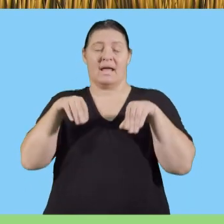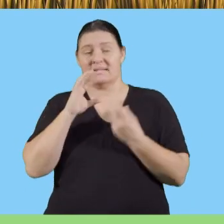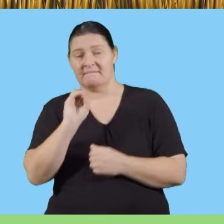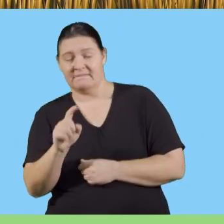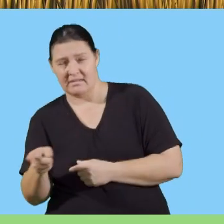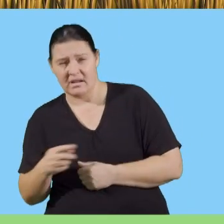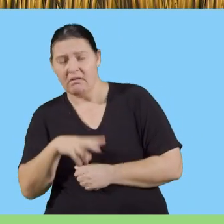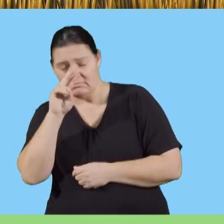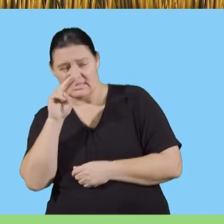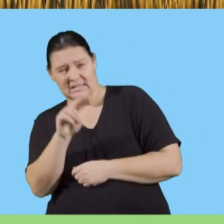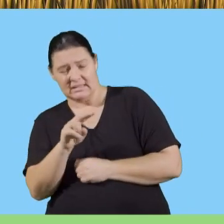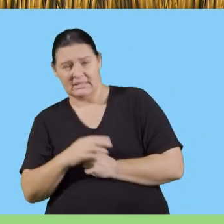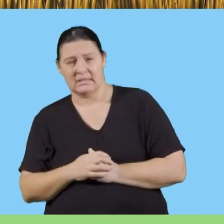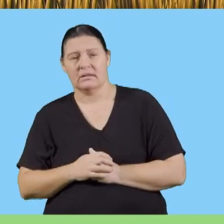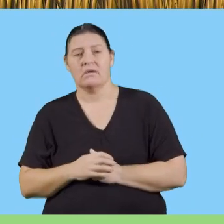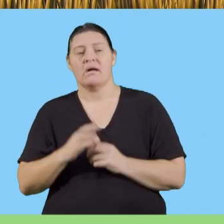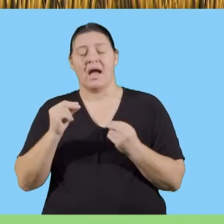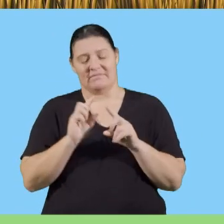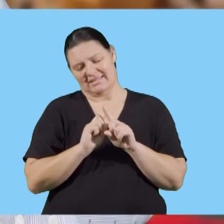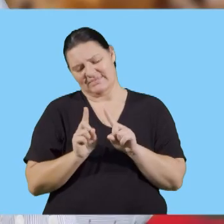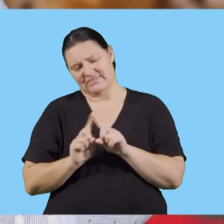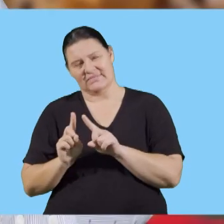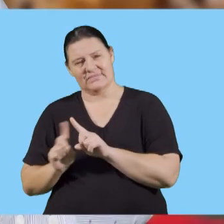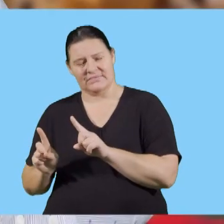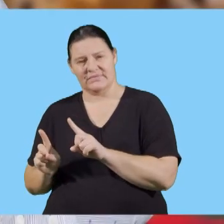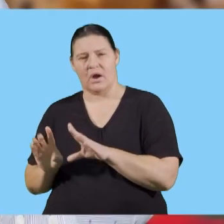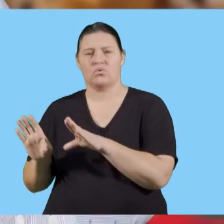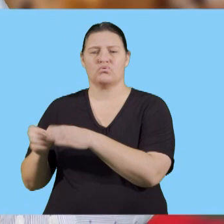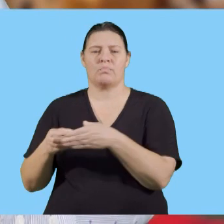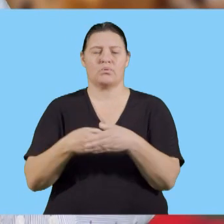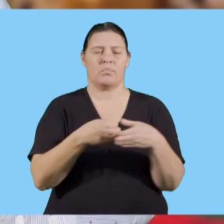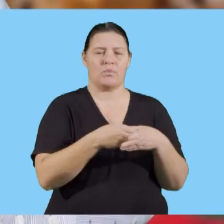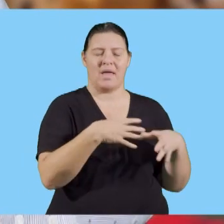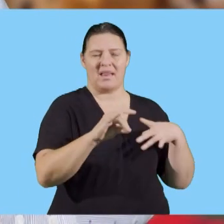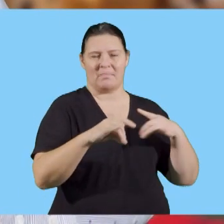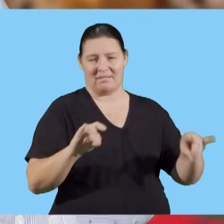or different organisms from various species. So this tells us that there are